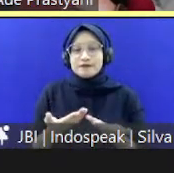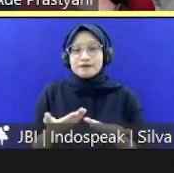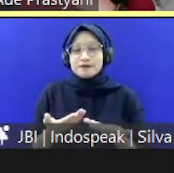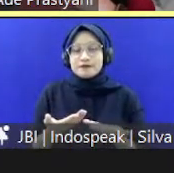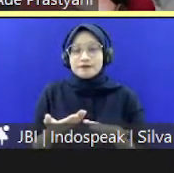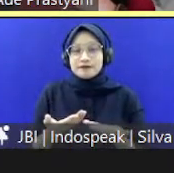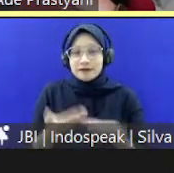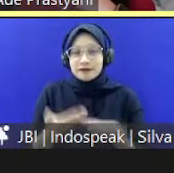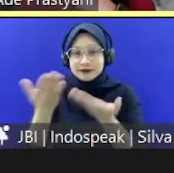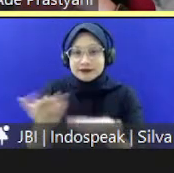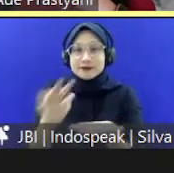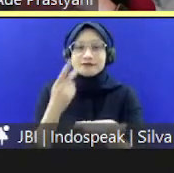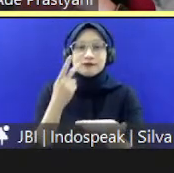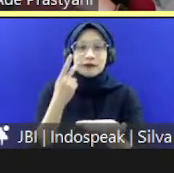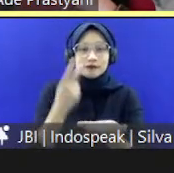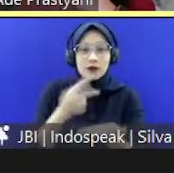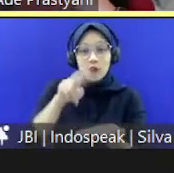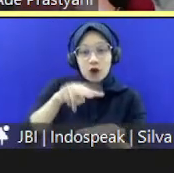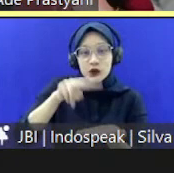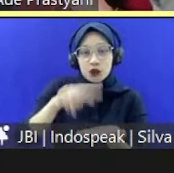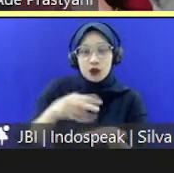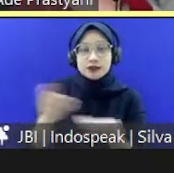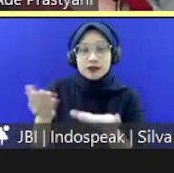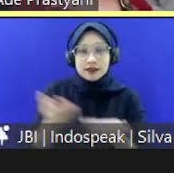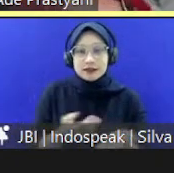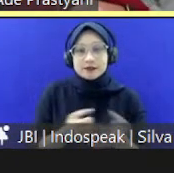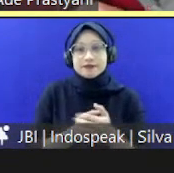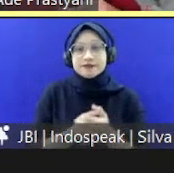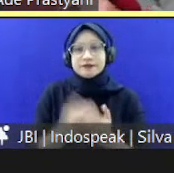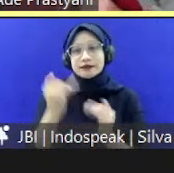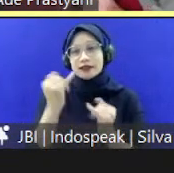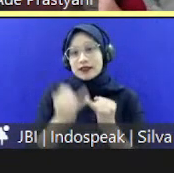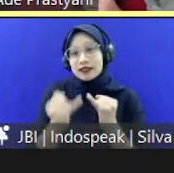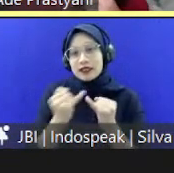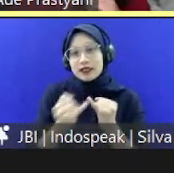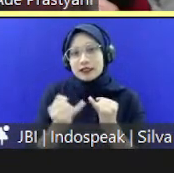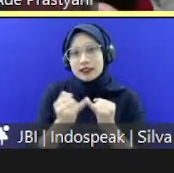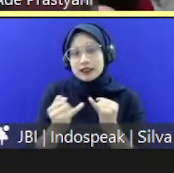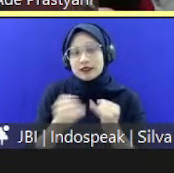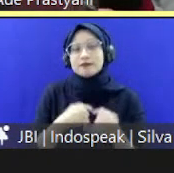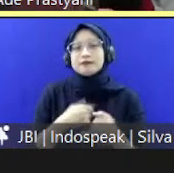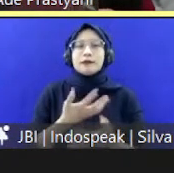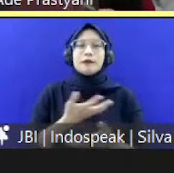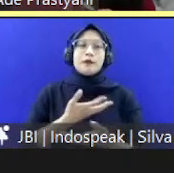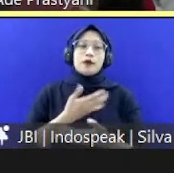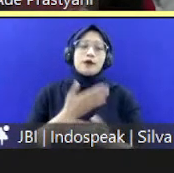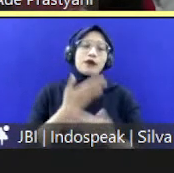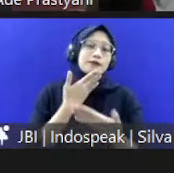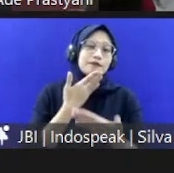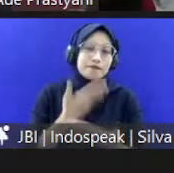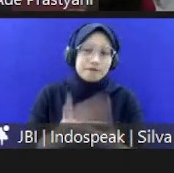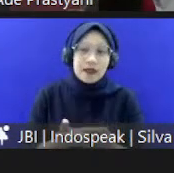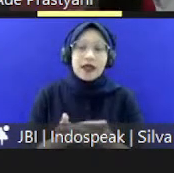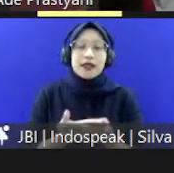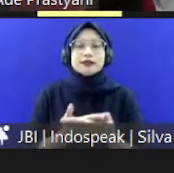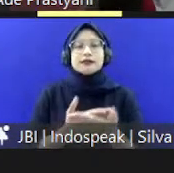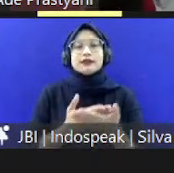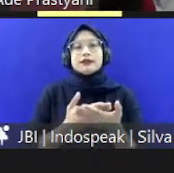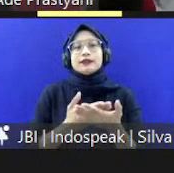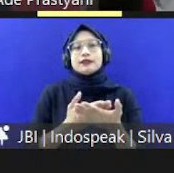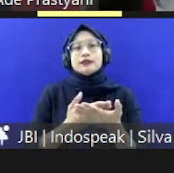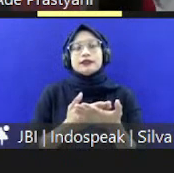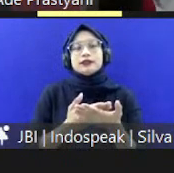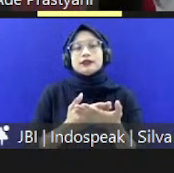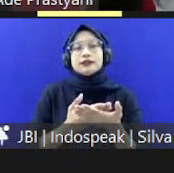event. So lastly, slide, yeah. I would like to thank you, everyone, and also to acknowledge all of